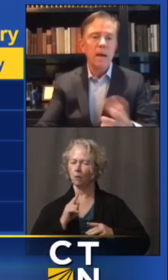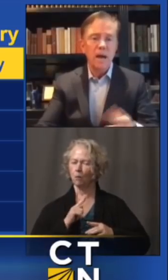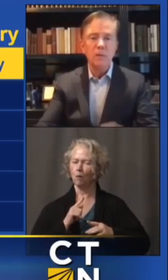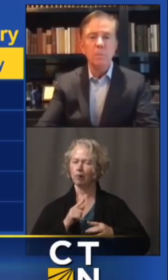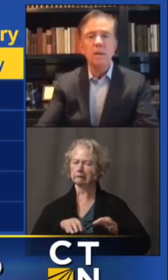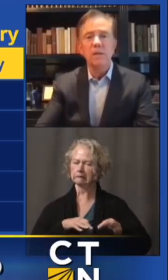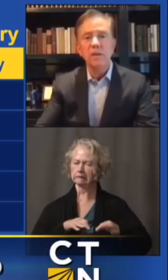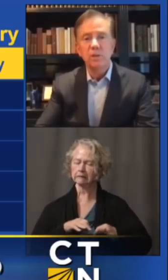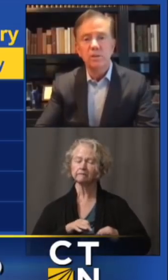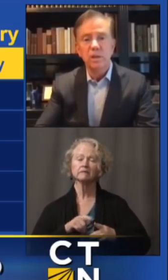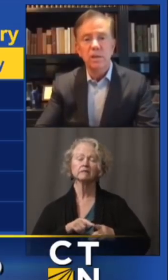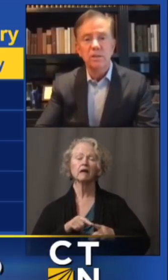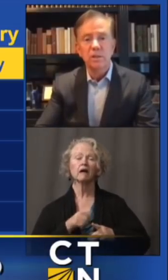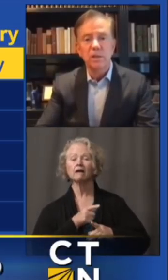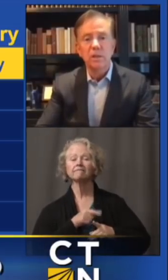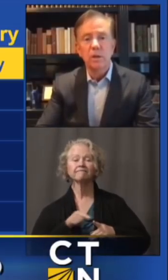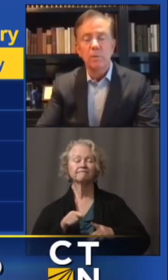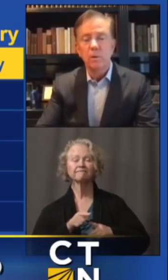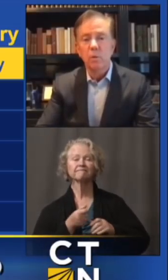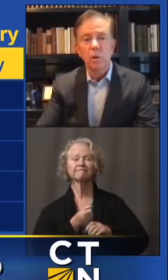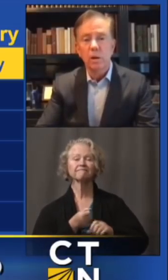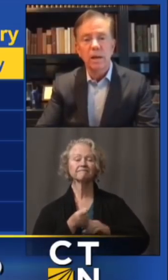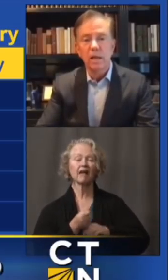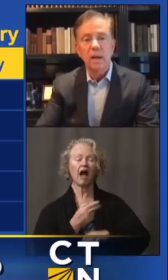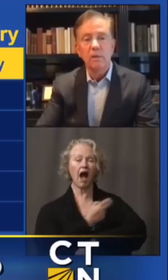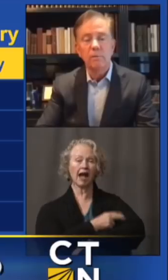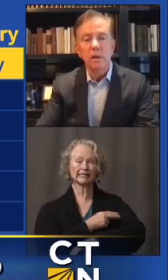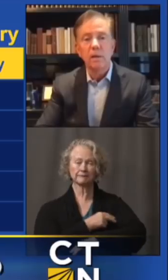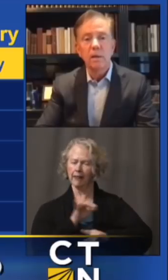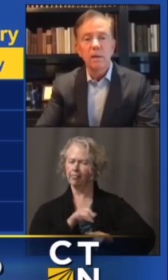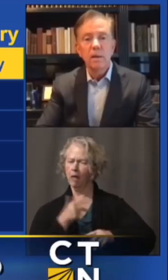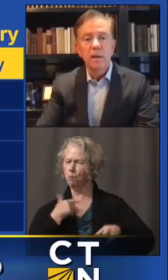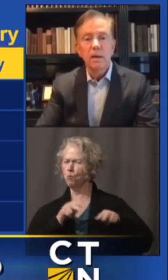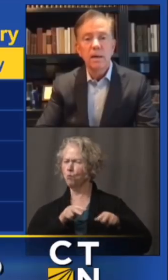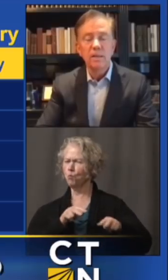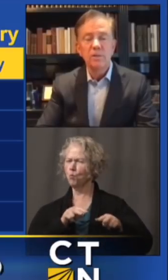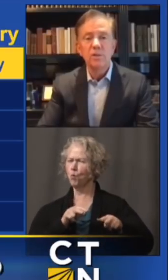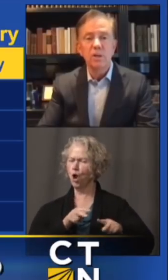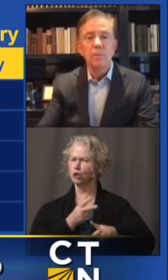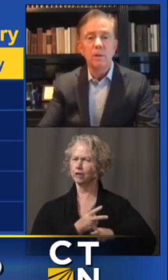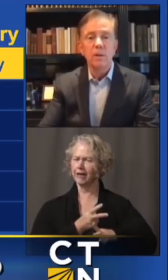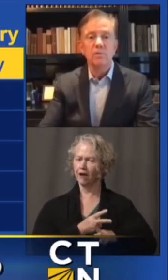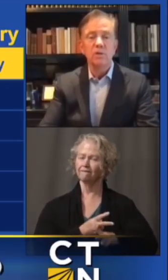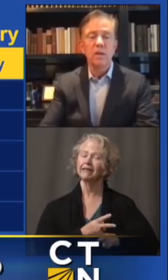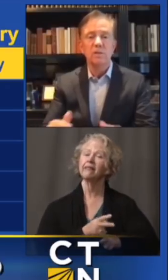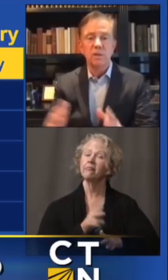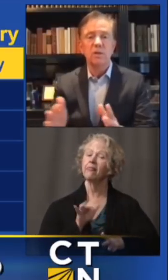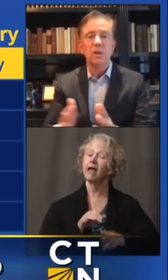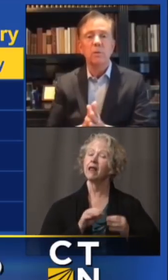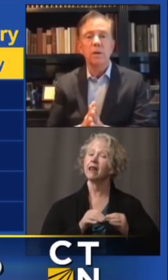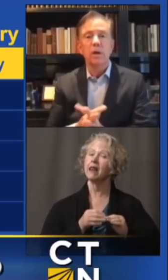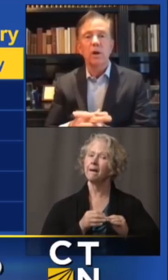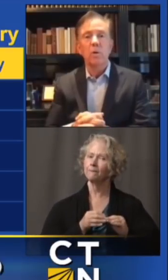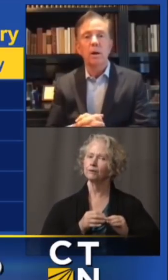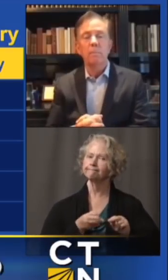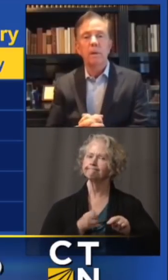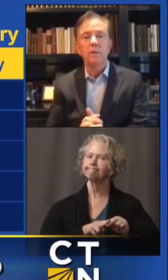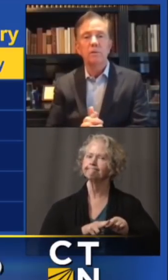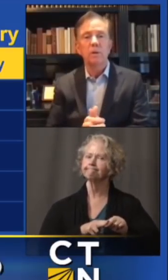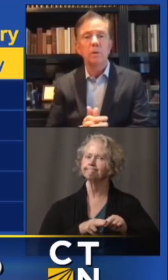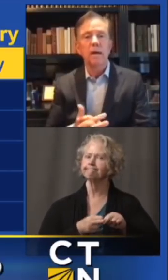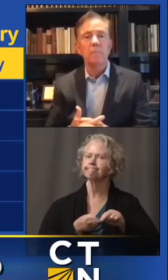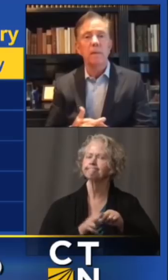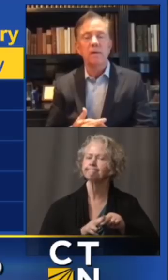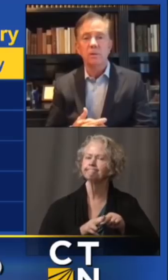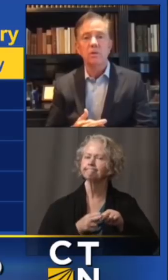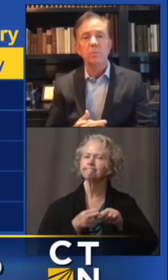Again, hospitalizations is the number that we're looking at carefully. And this is a number that you'll see is continuing to go up, and you'll see